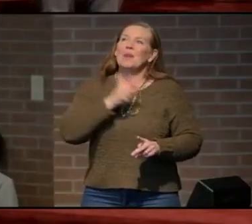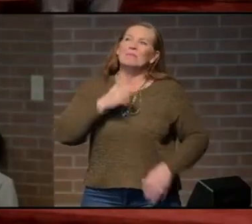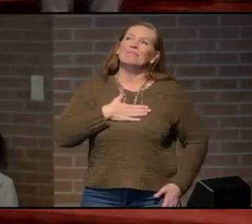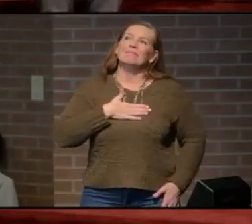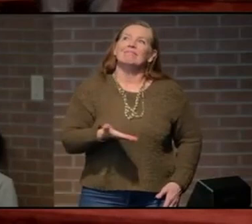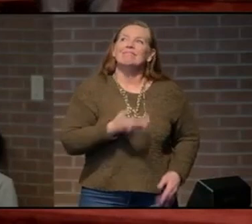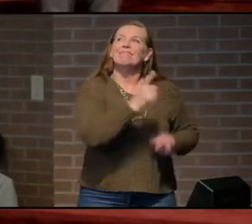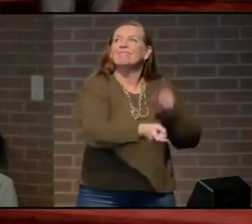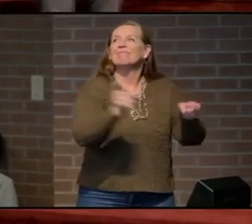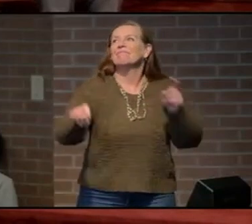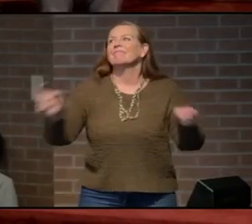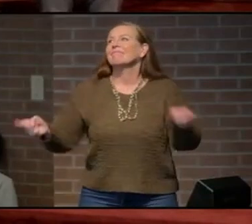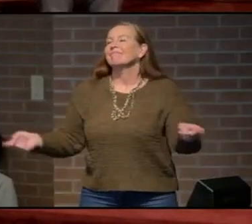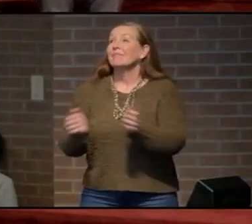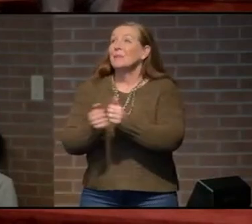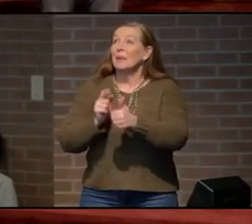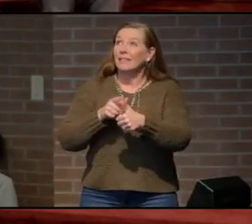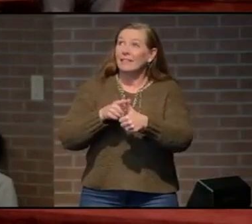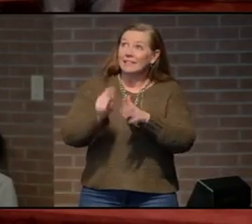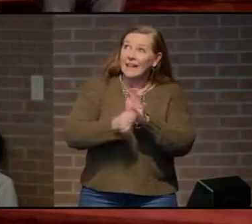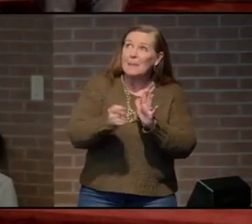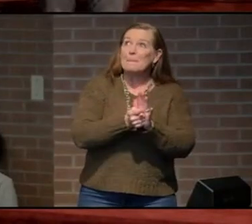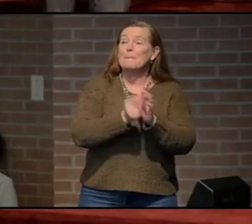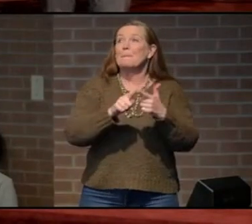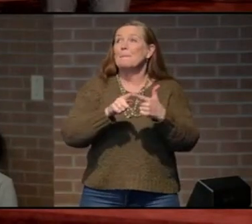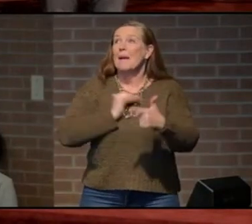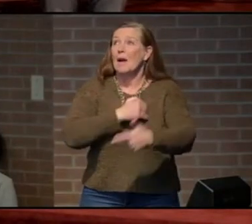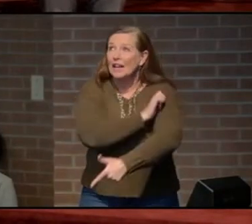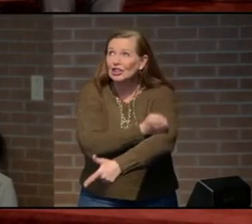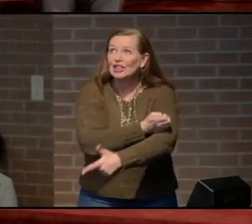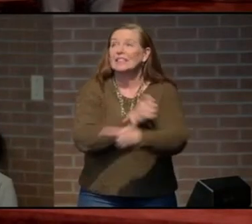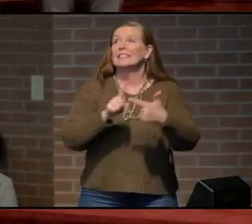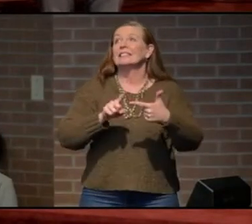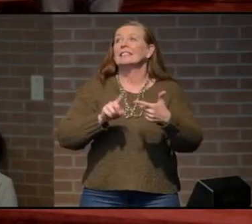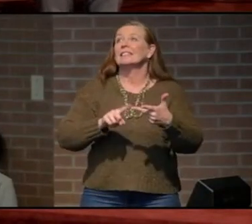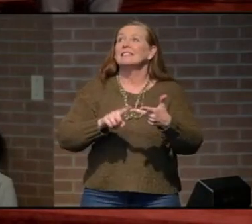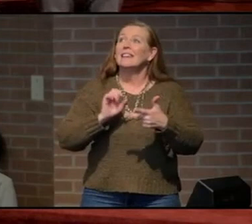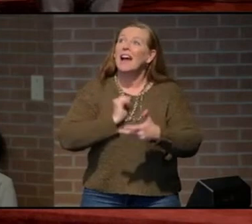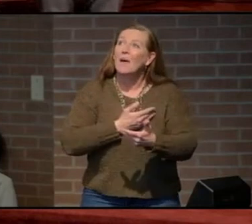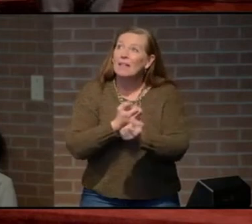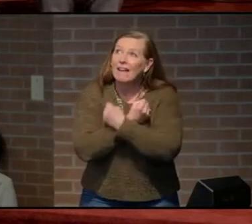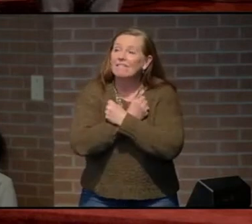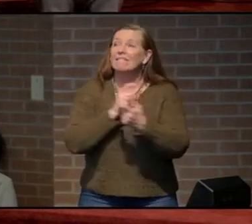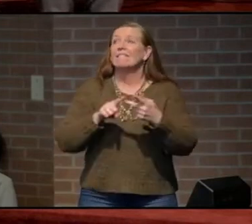Generous with our time, with our energy, with our love, with our money.